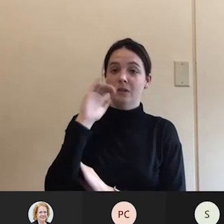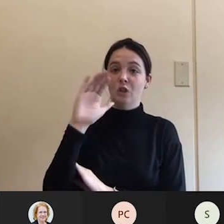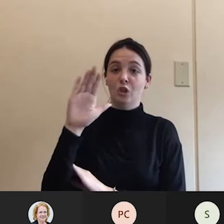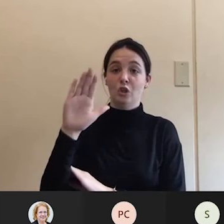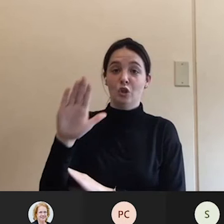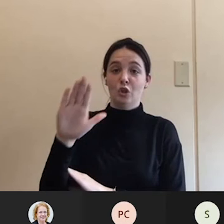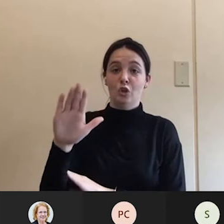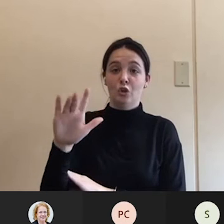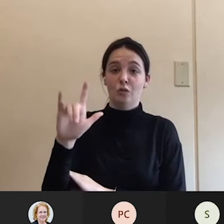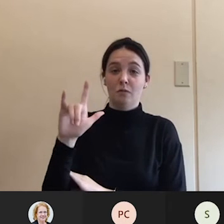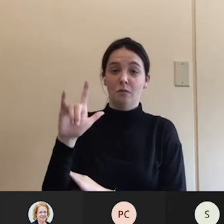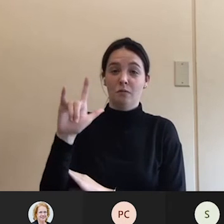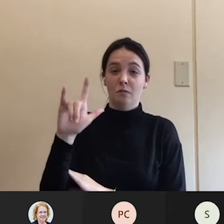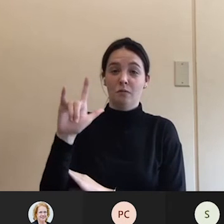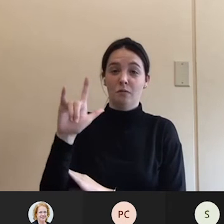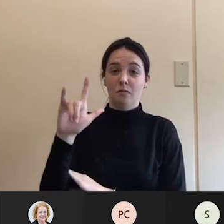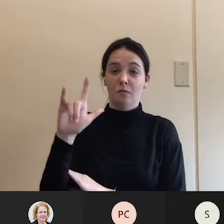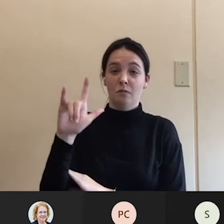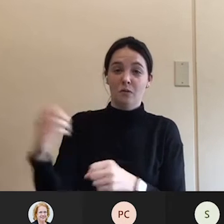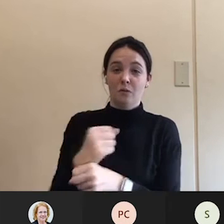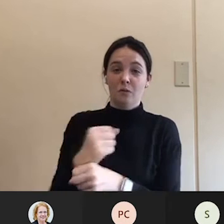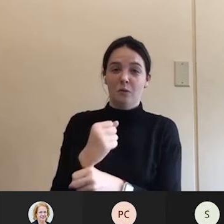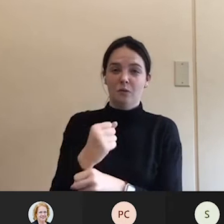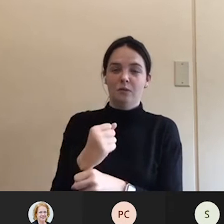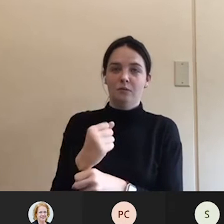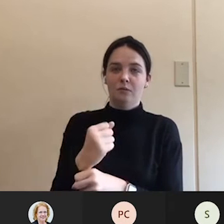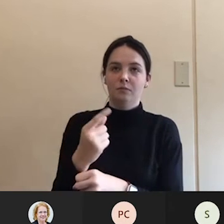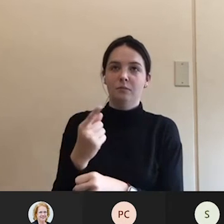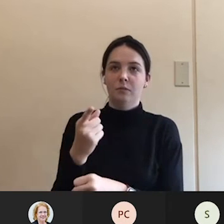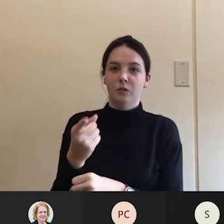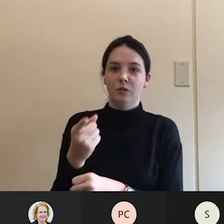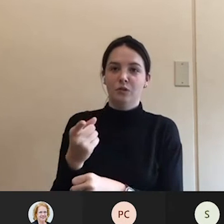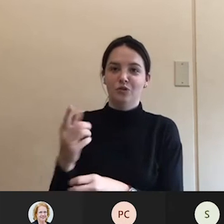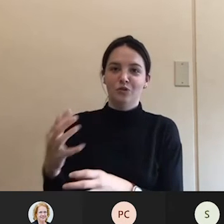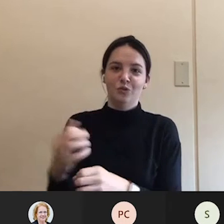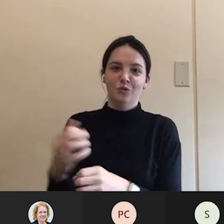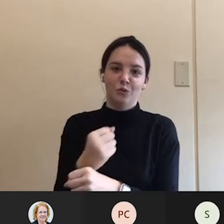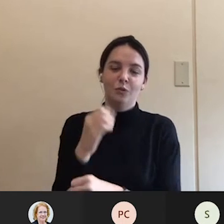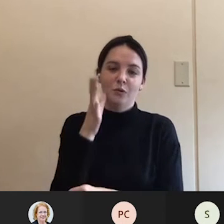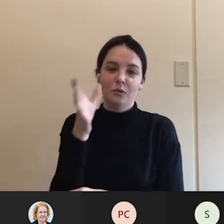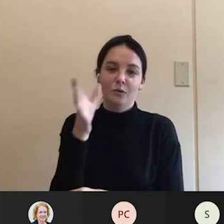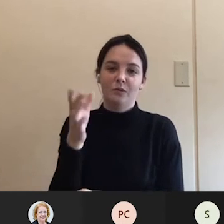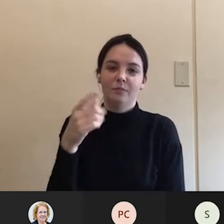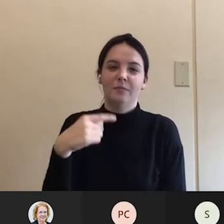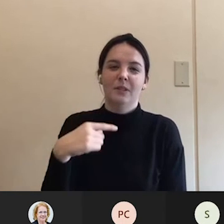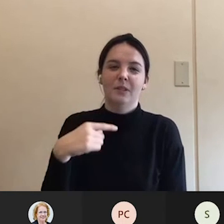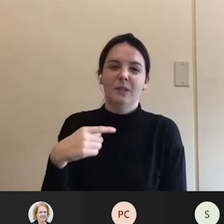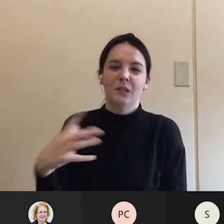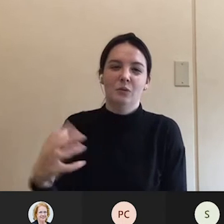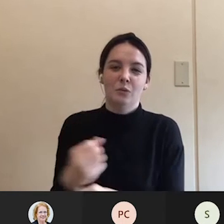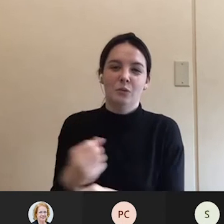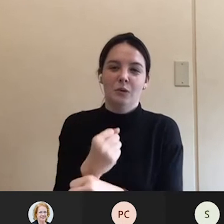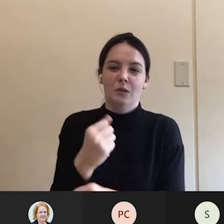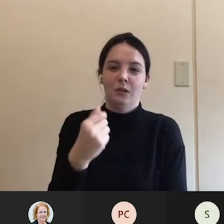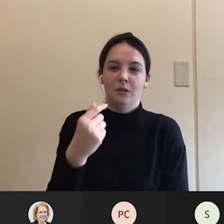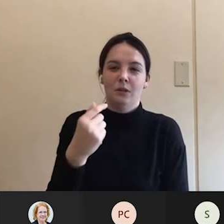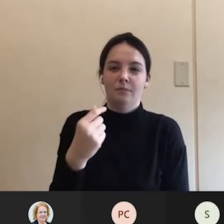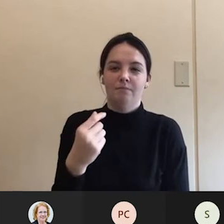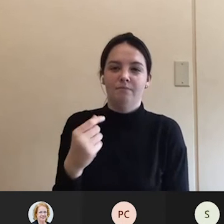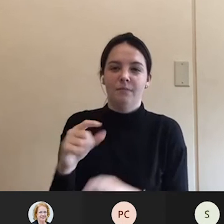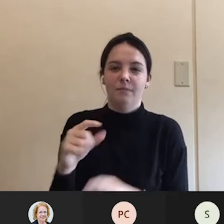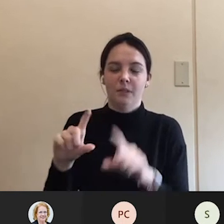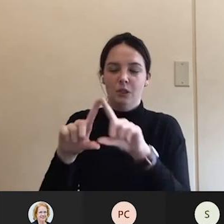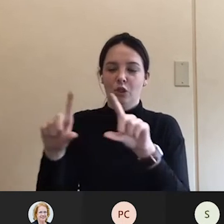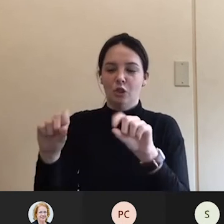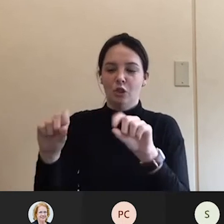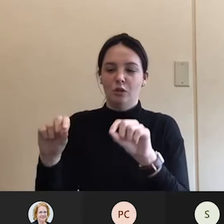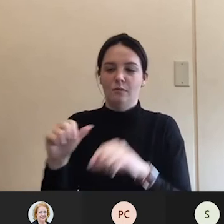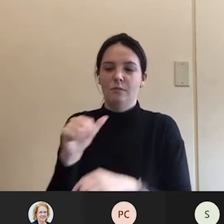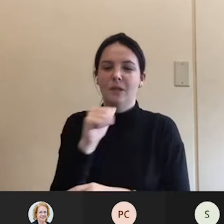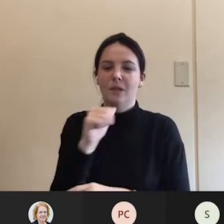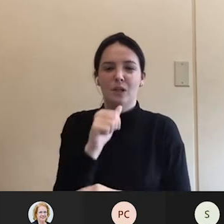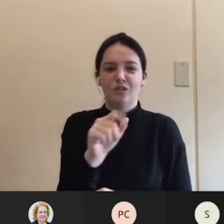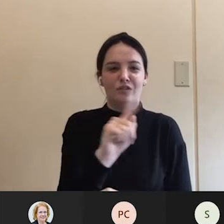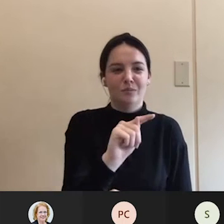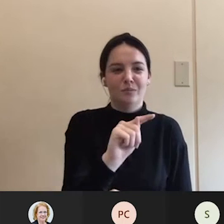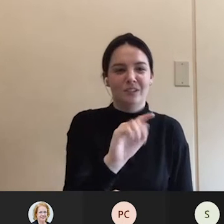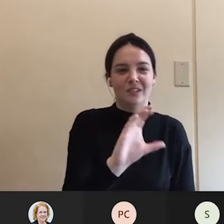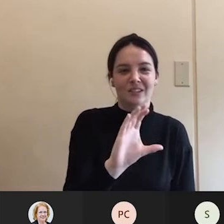goes really far, you're the victor. And the winner gets a gift card of sorts. Of course, not from TCC, from me.